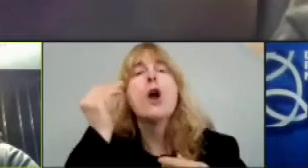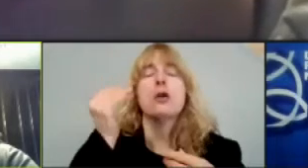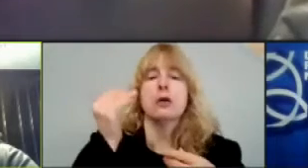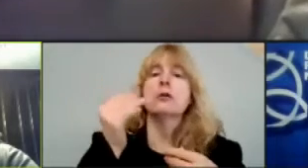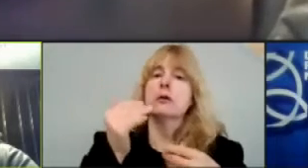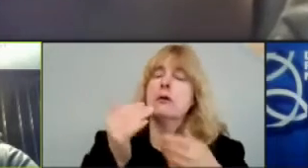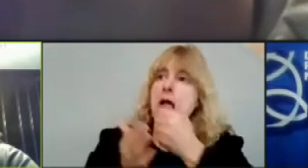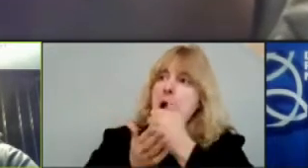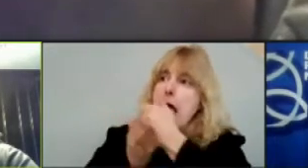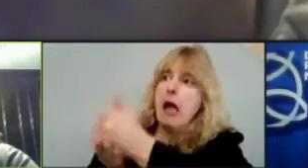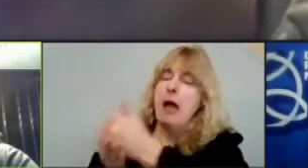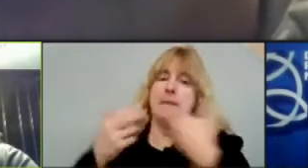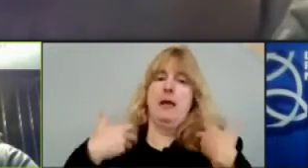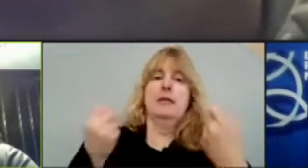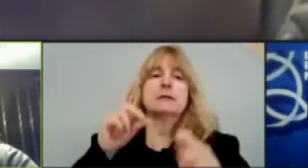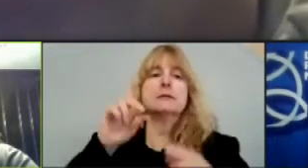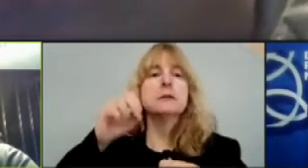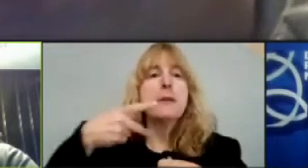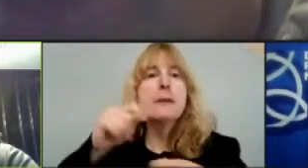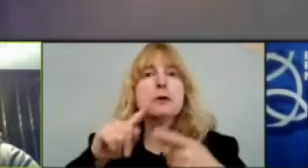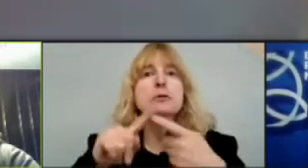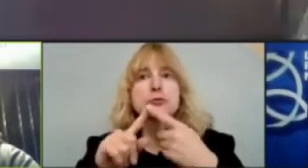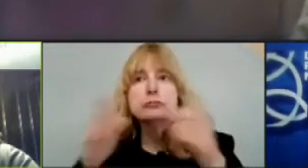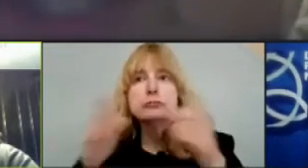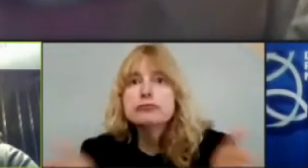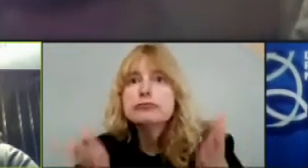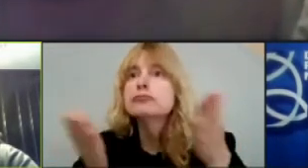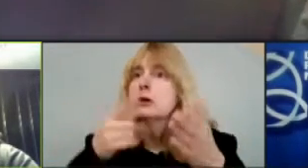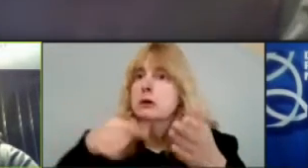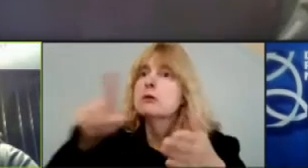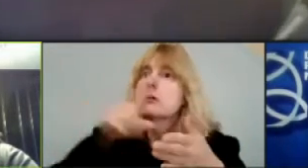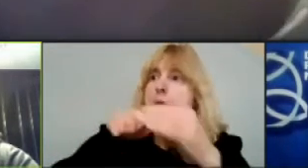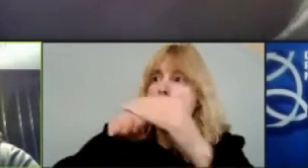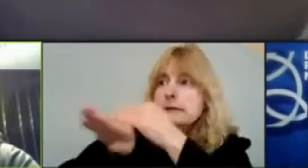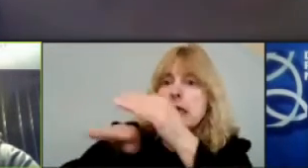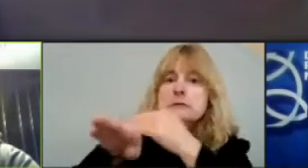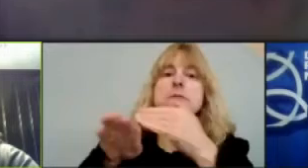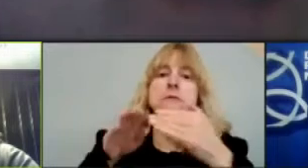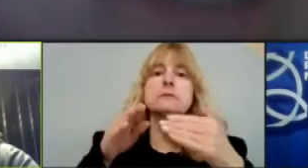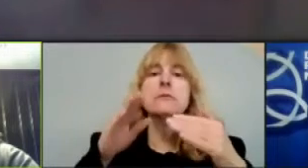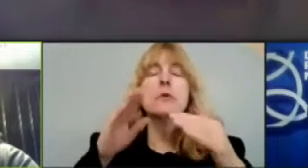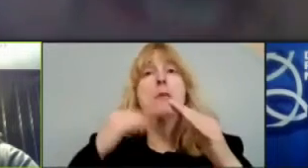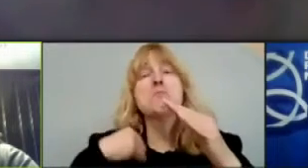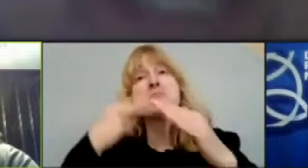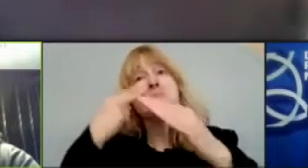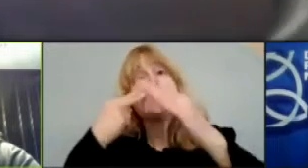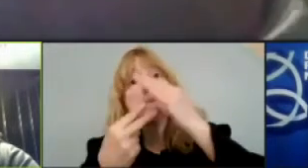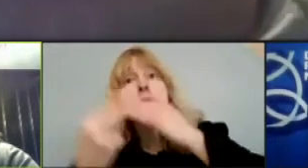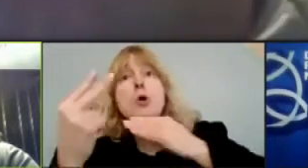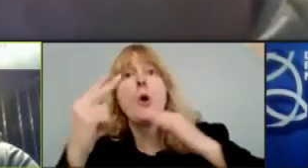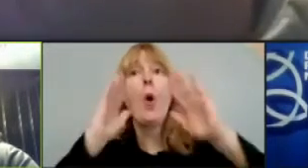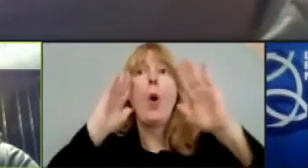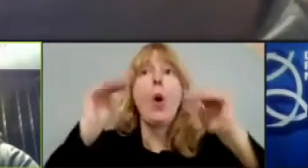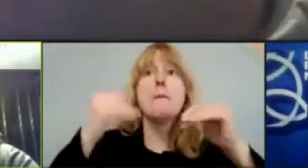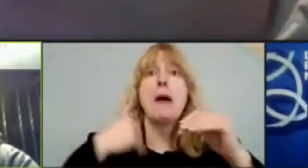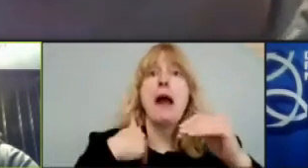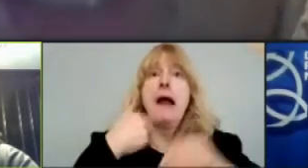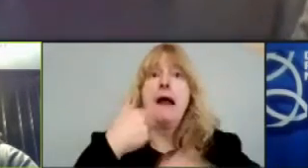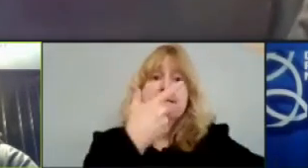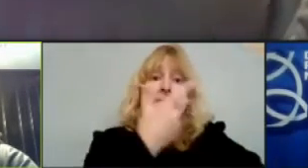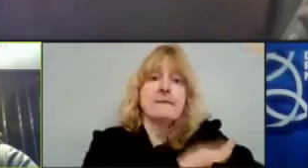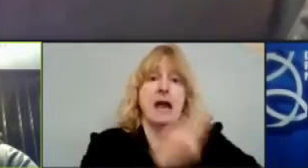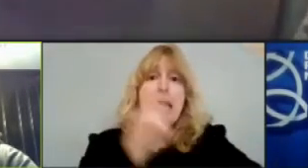do that, promote accessibility. I can envision hopefully maybe creating vaccination days,